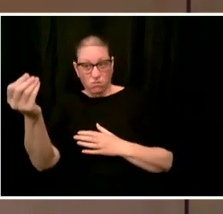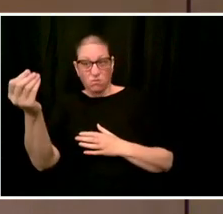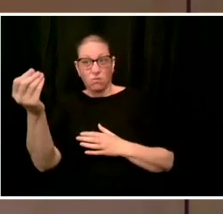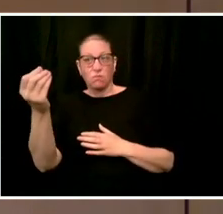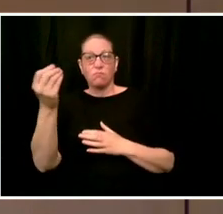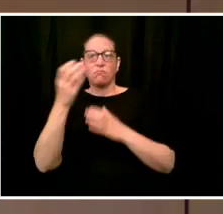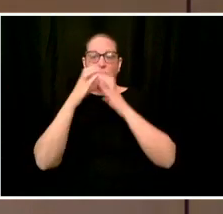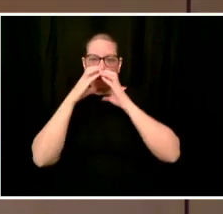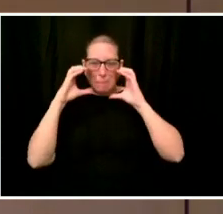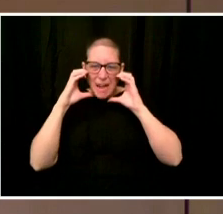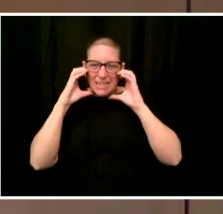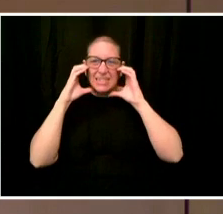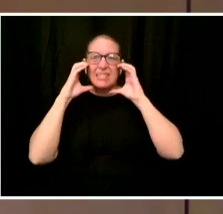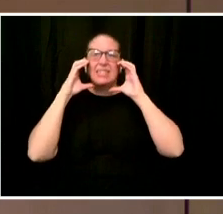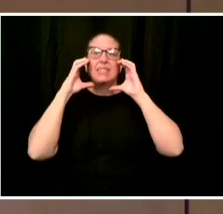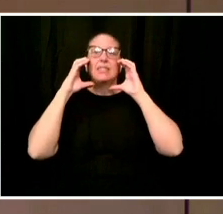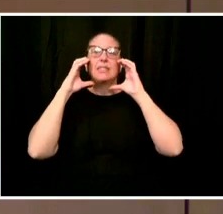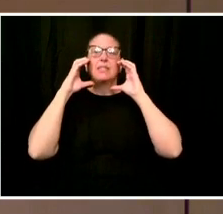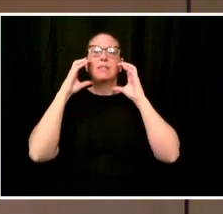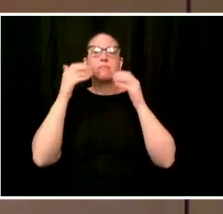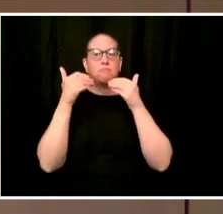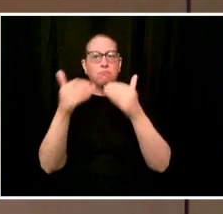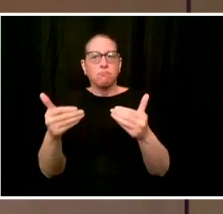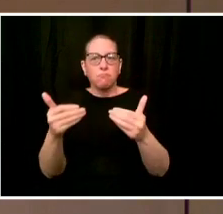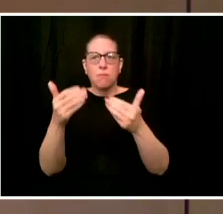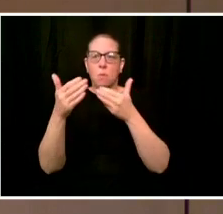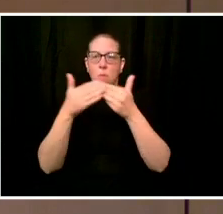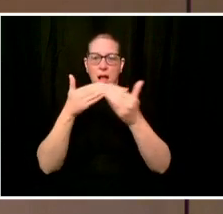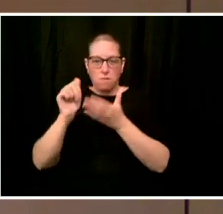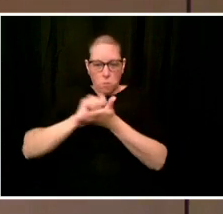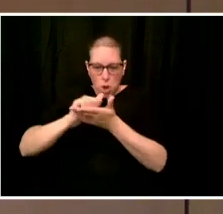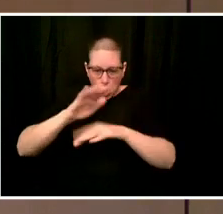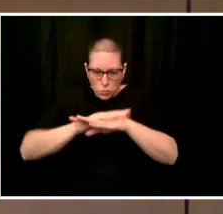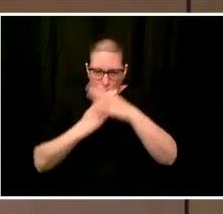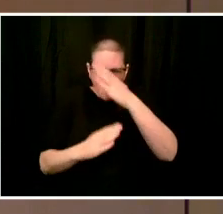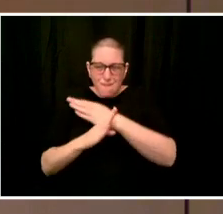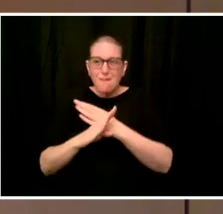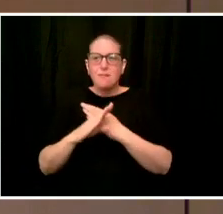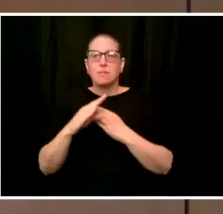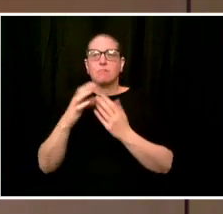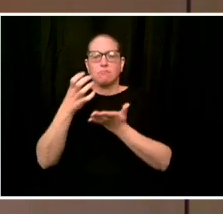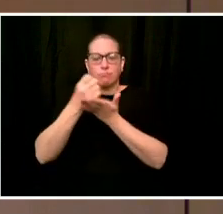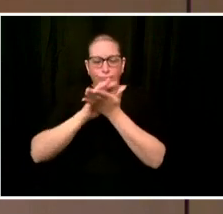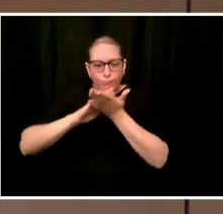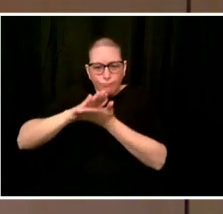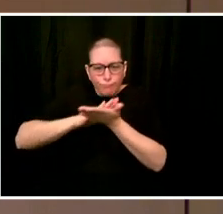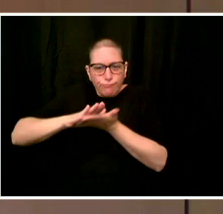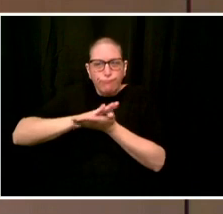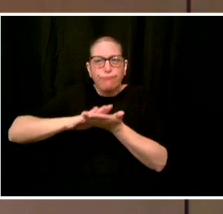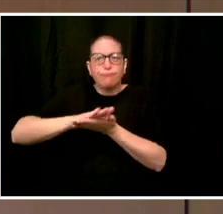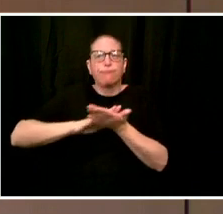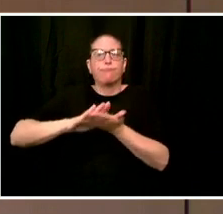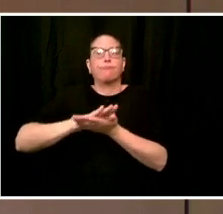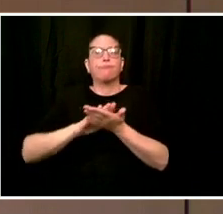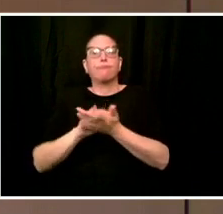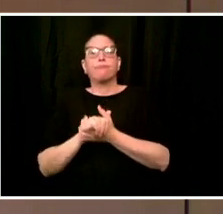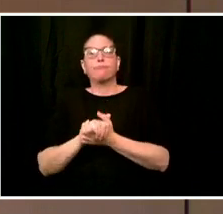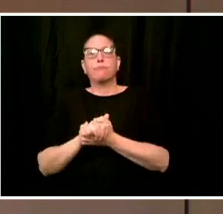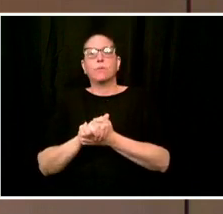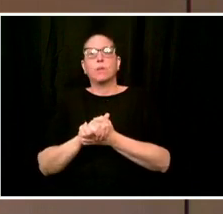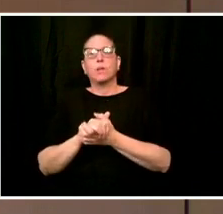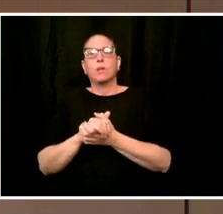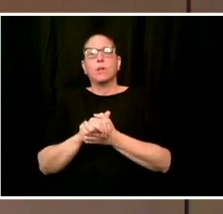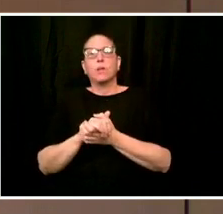use of alcohol-based hand sanitizer. The reality is that the degree to which we minimize